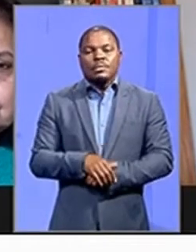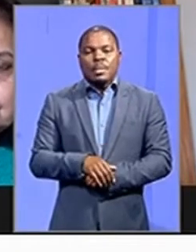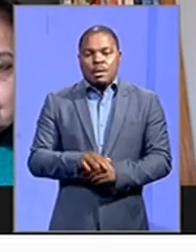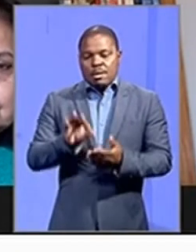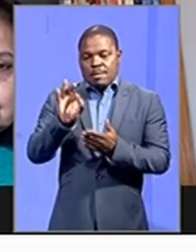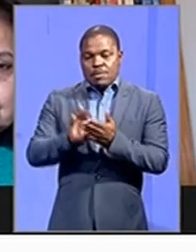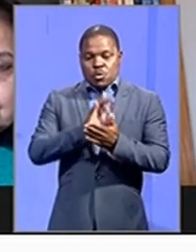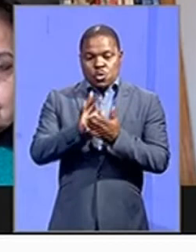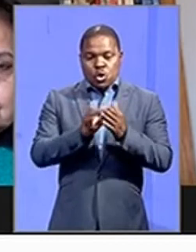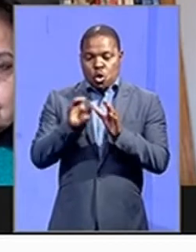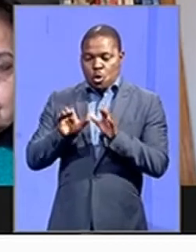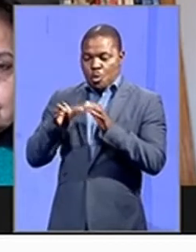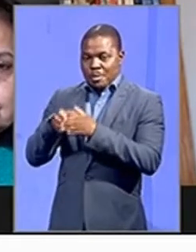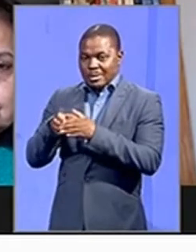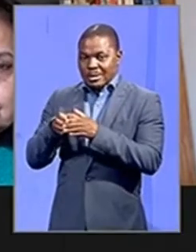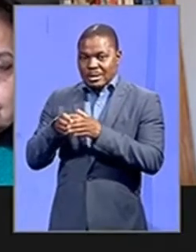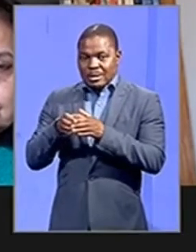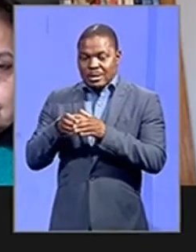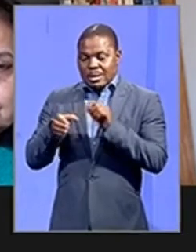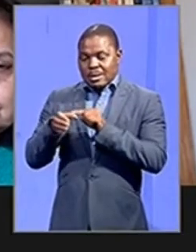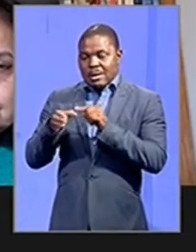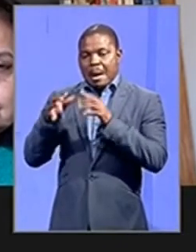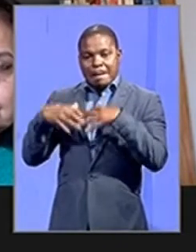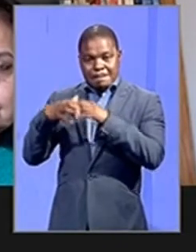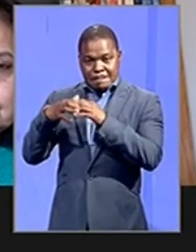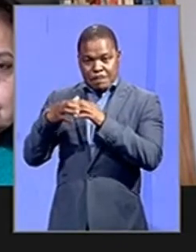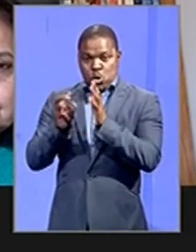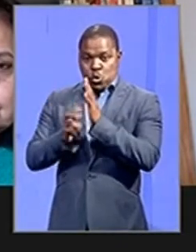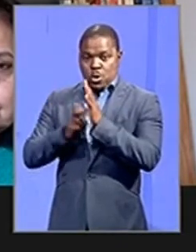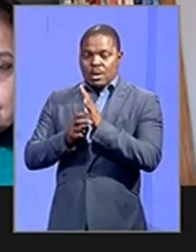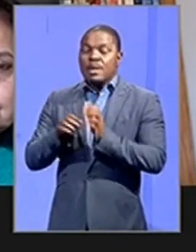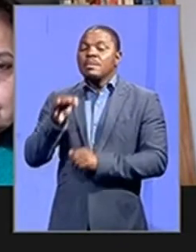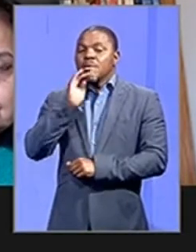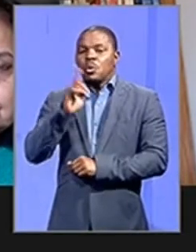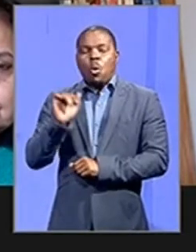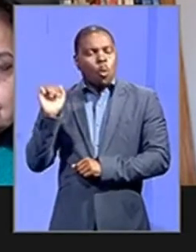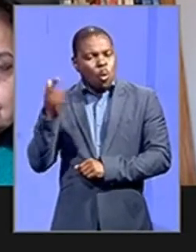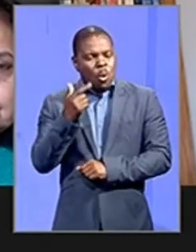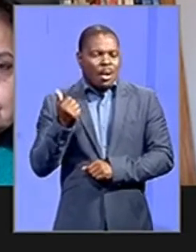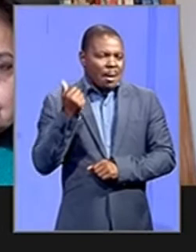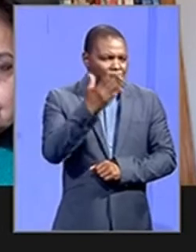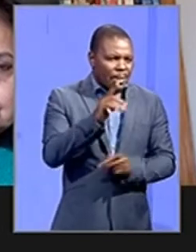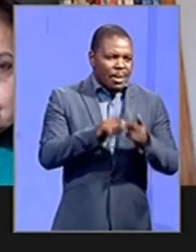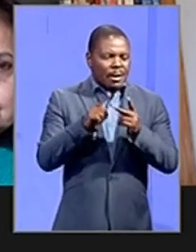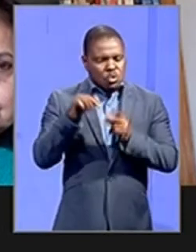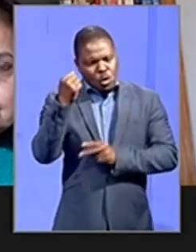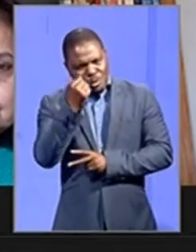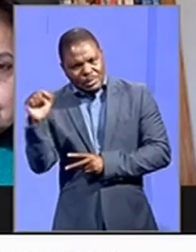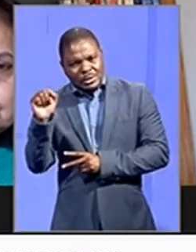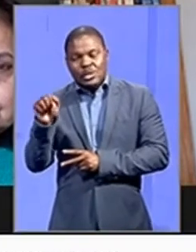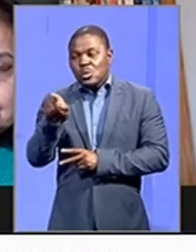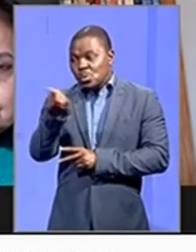electoral committee came up with was that all appeals and objections should be